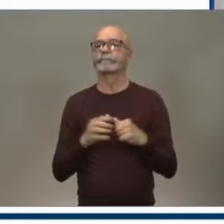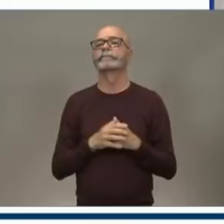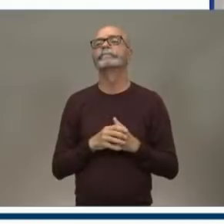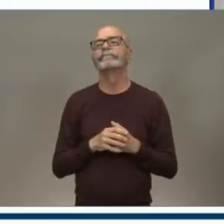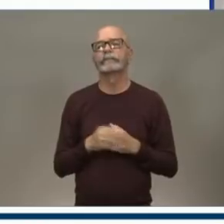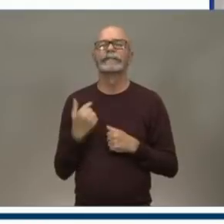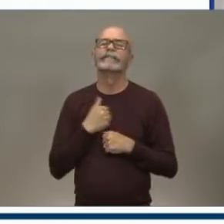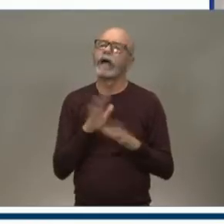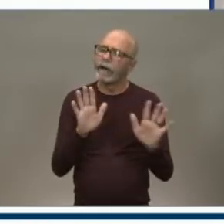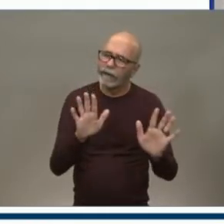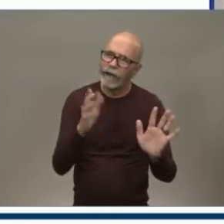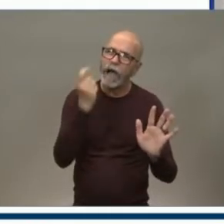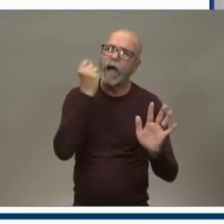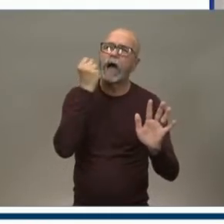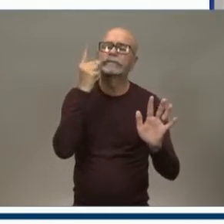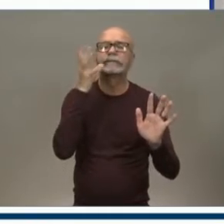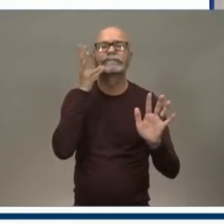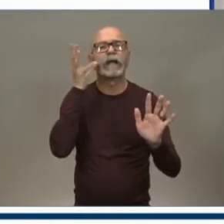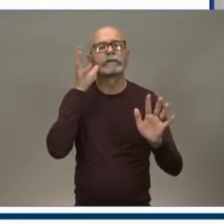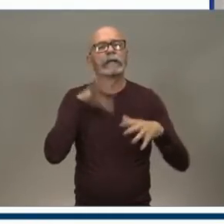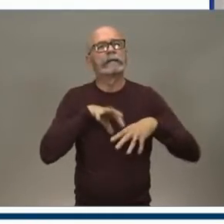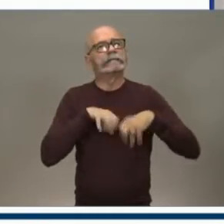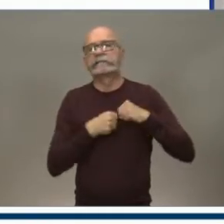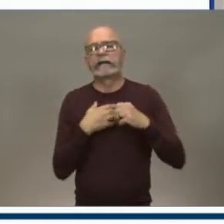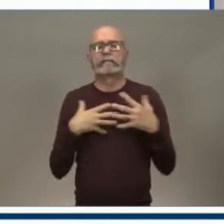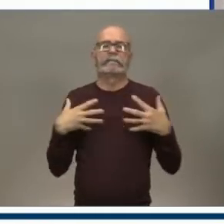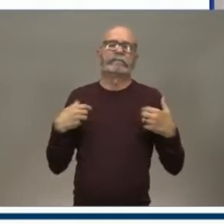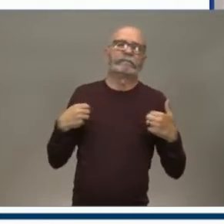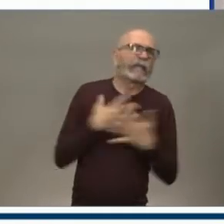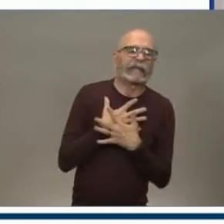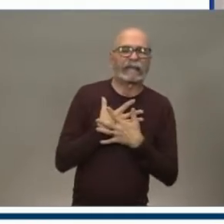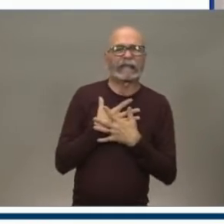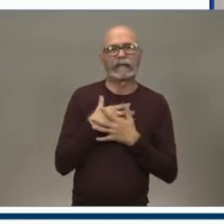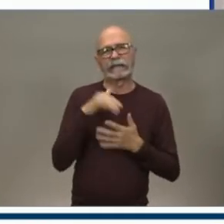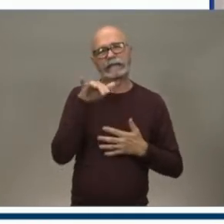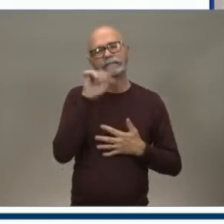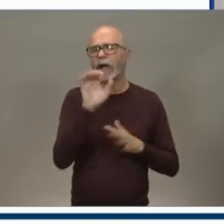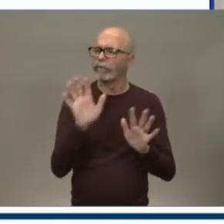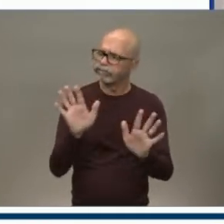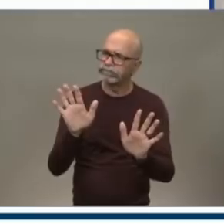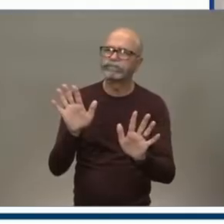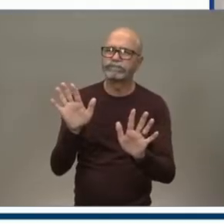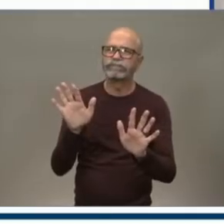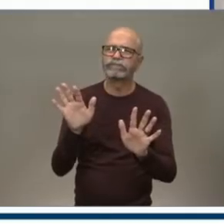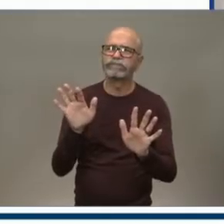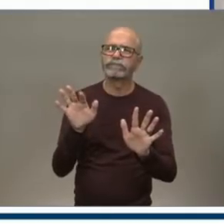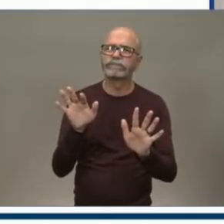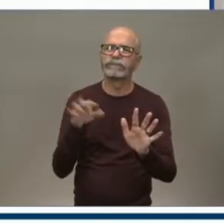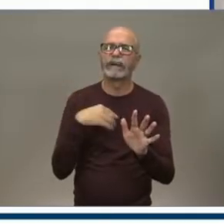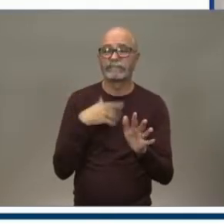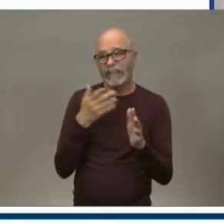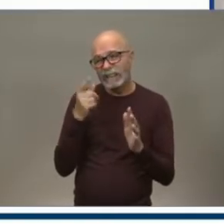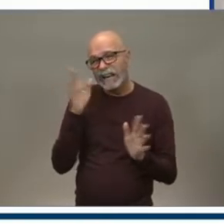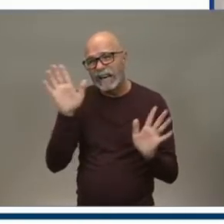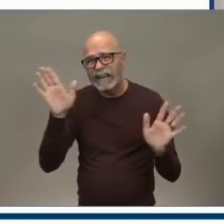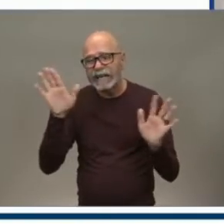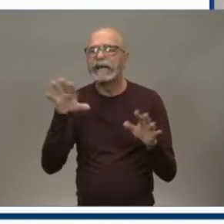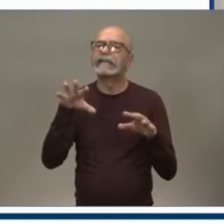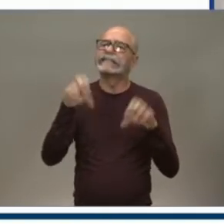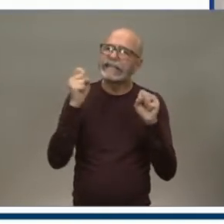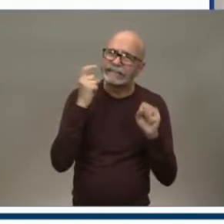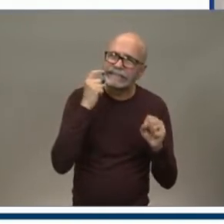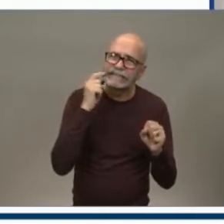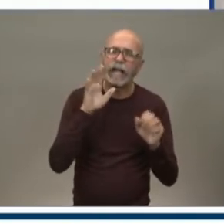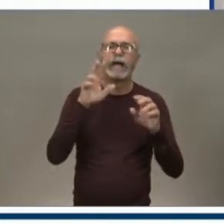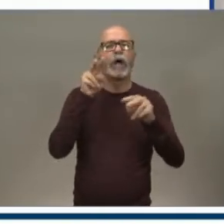why they're feeling that way. We ask them to continue to watch their children,